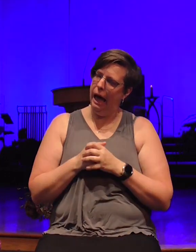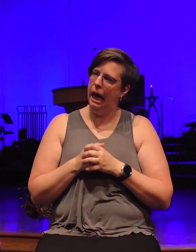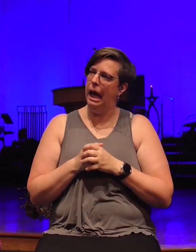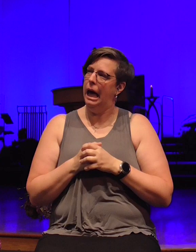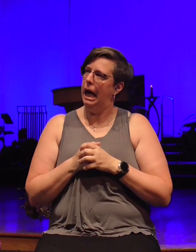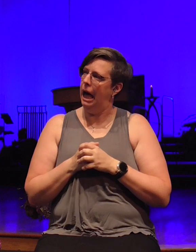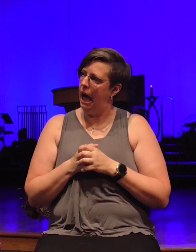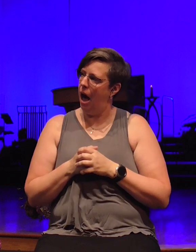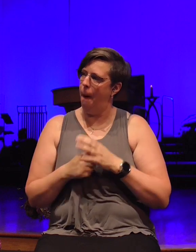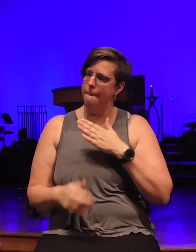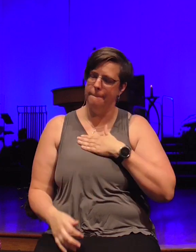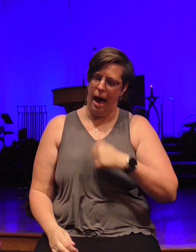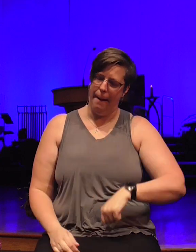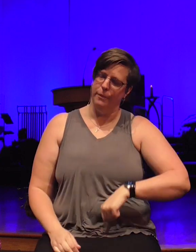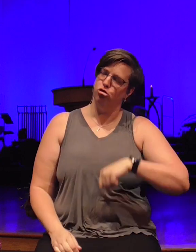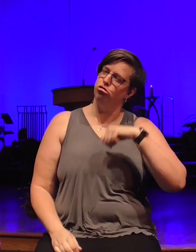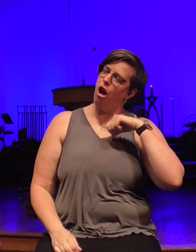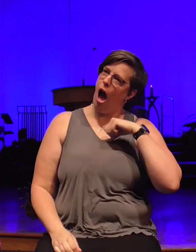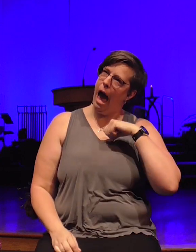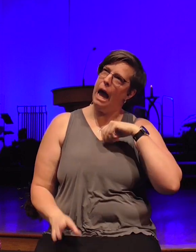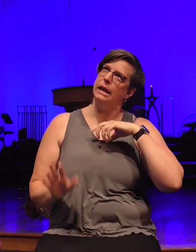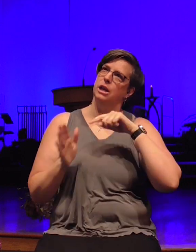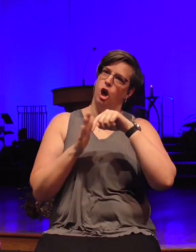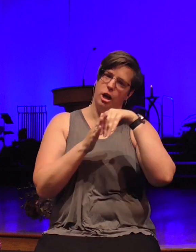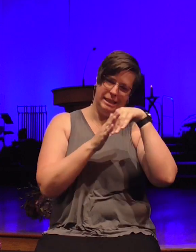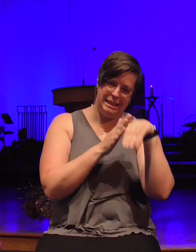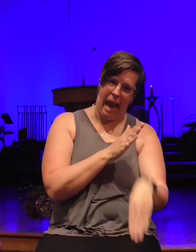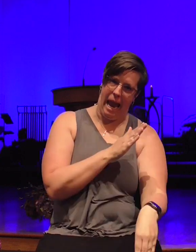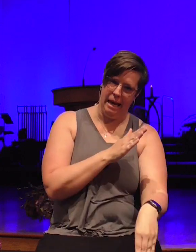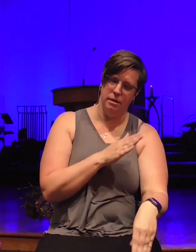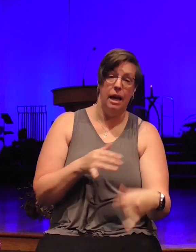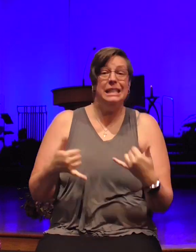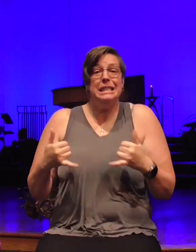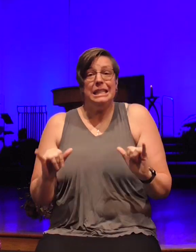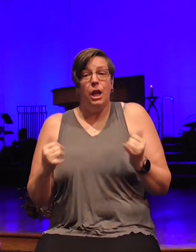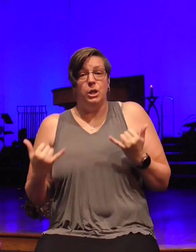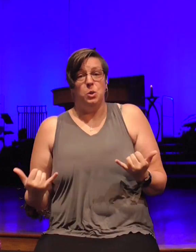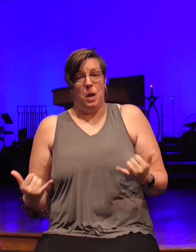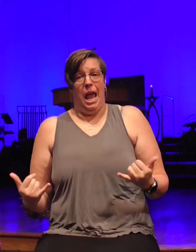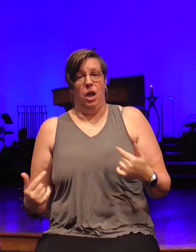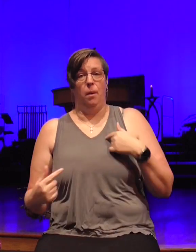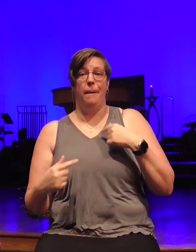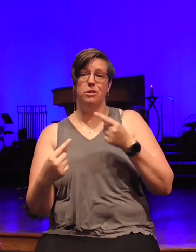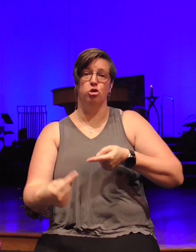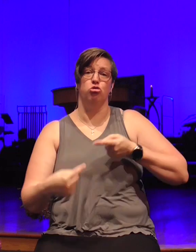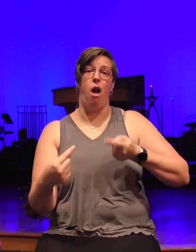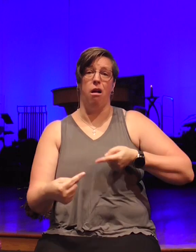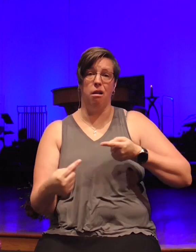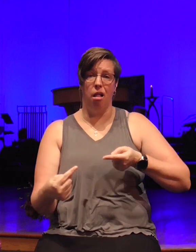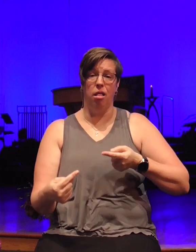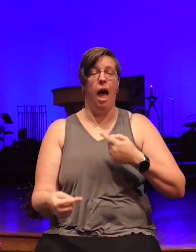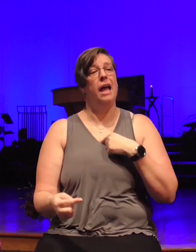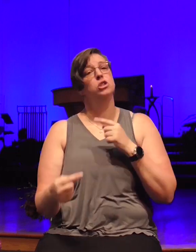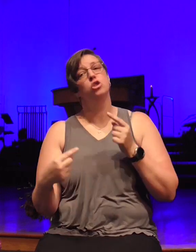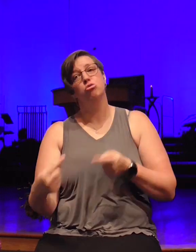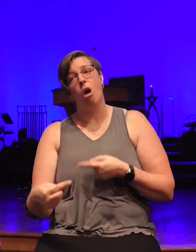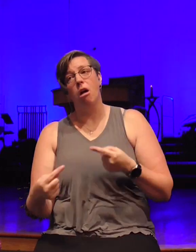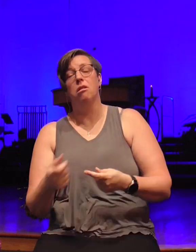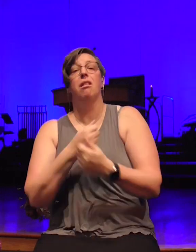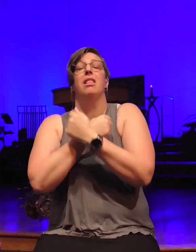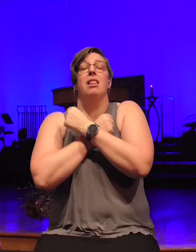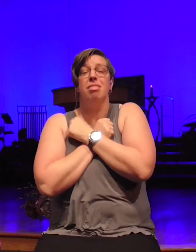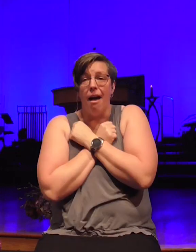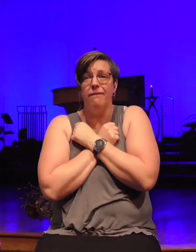oh, my pride just fell down. And still today, here's what I struggle with. I struggle loving